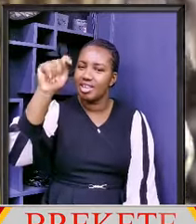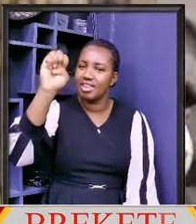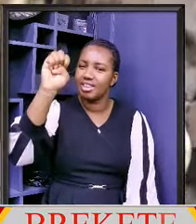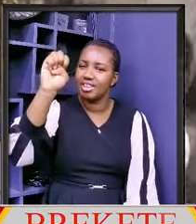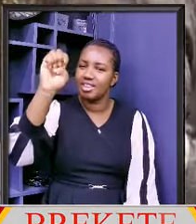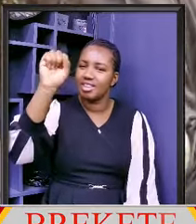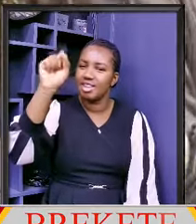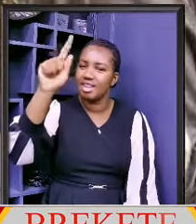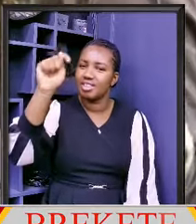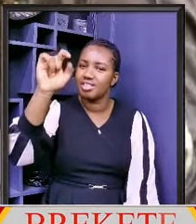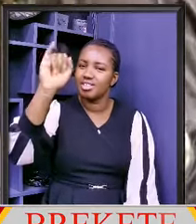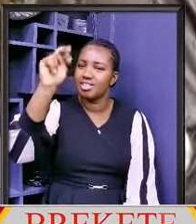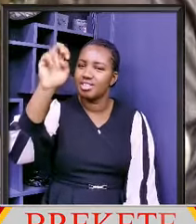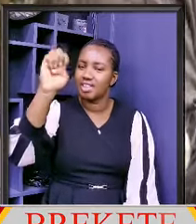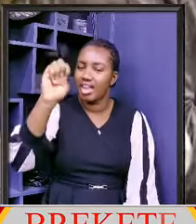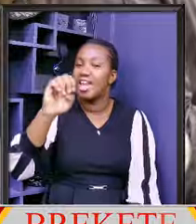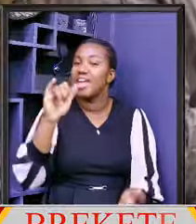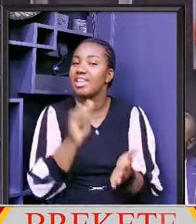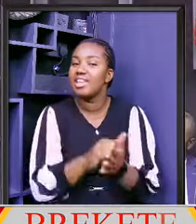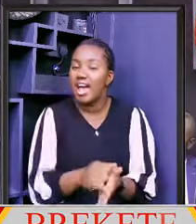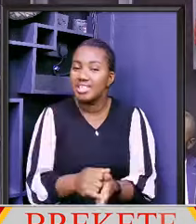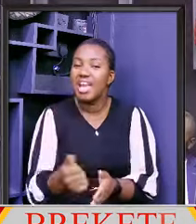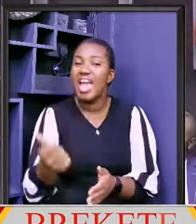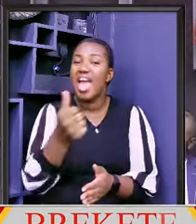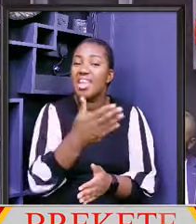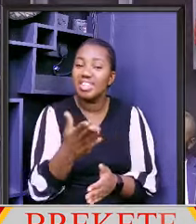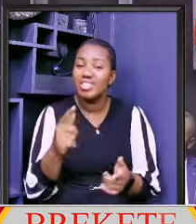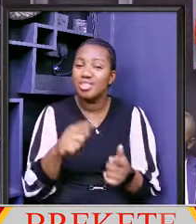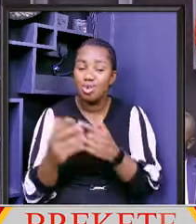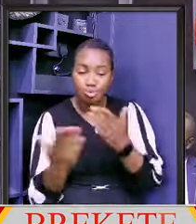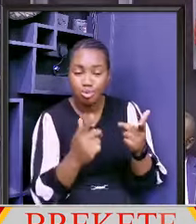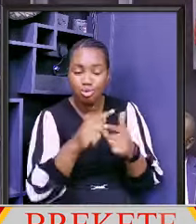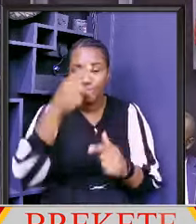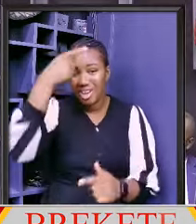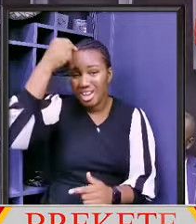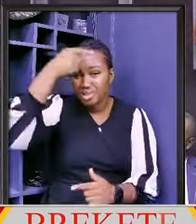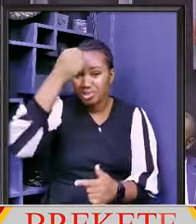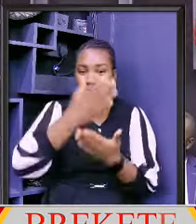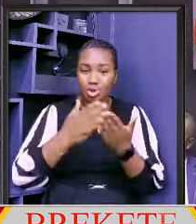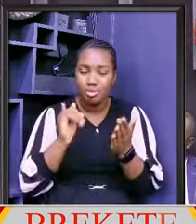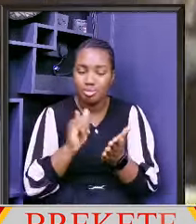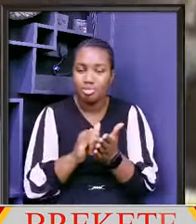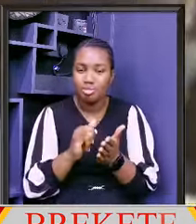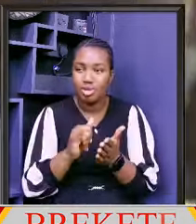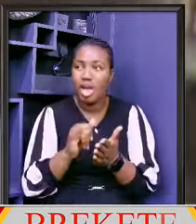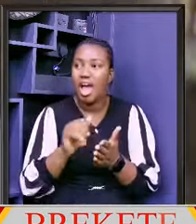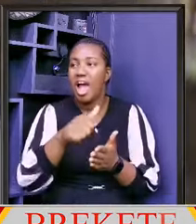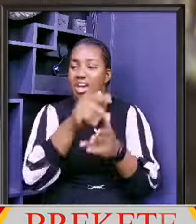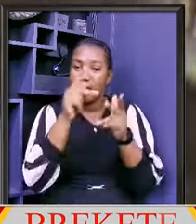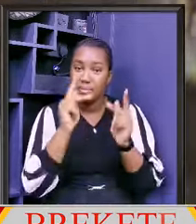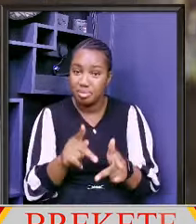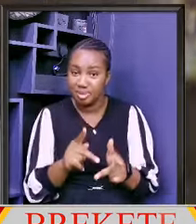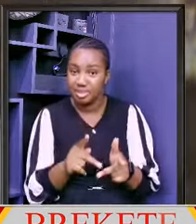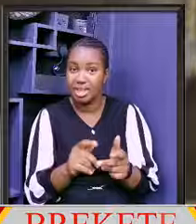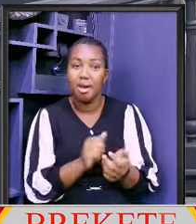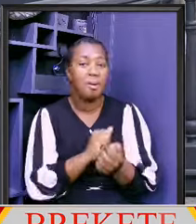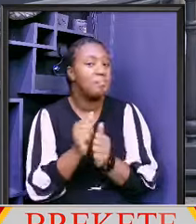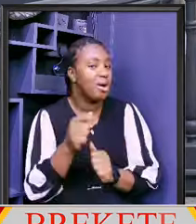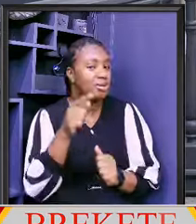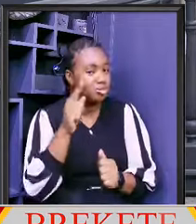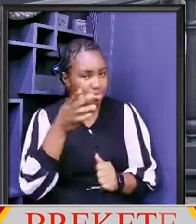carry come Kano, person way pass you dead here. Now I thought it talk say including stealing. He say